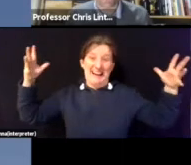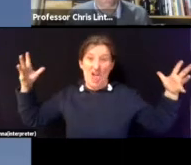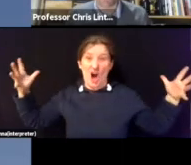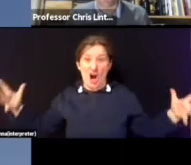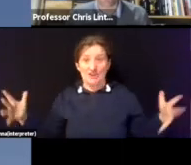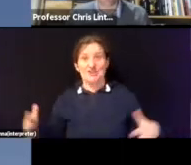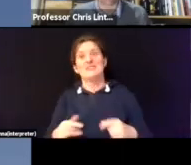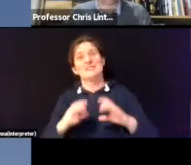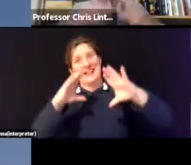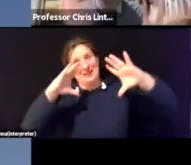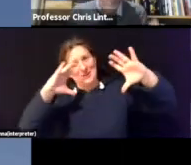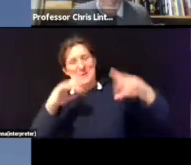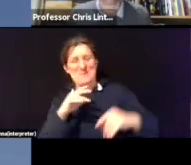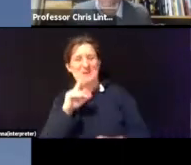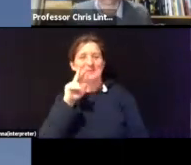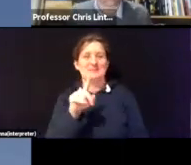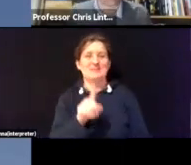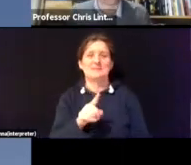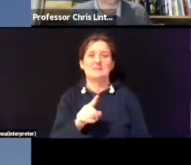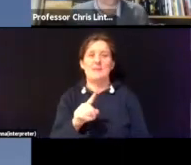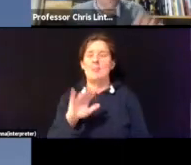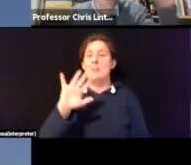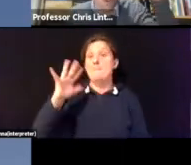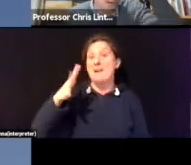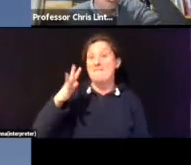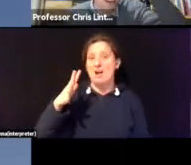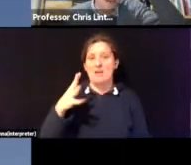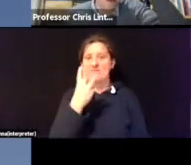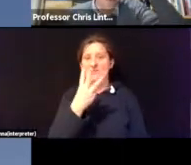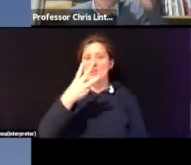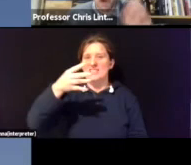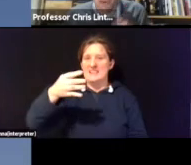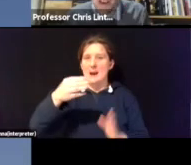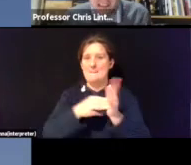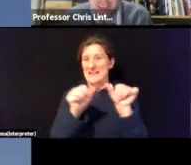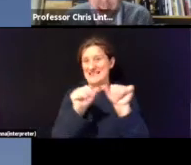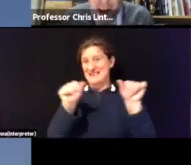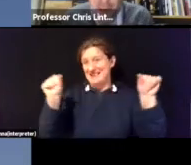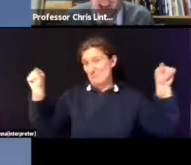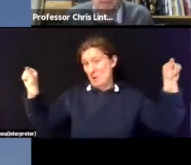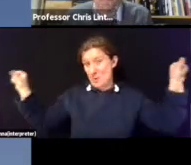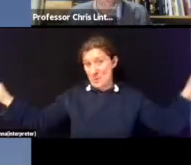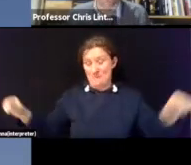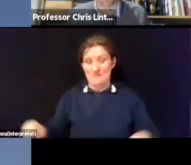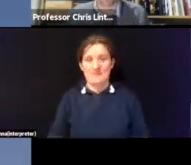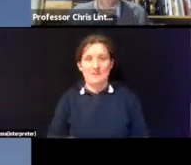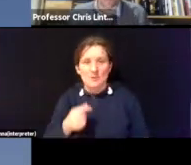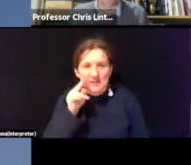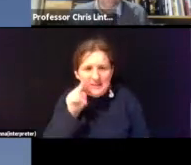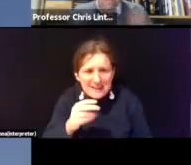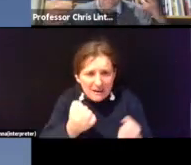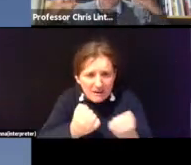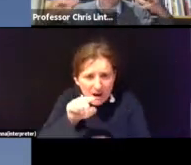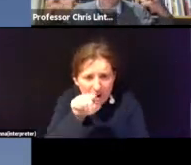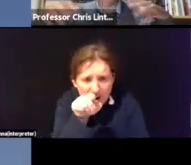Extremely Large Telescope is this beast. The mirror is 39 meters across. You could just see to the bottom right there, there's a car and a couple of astronomers for